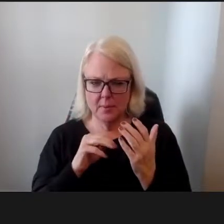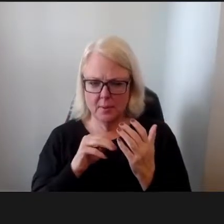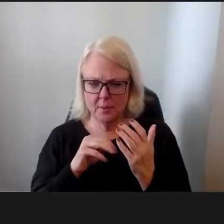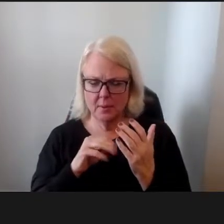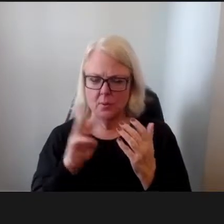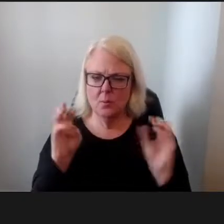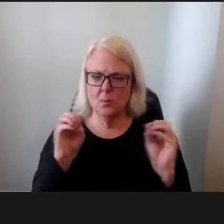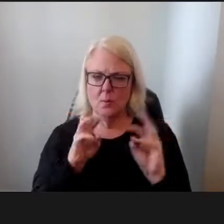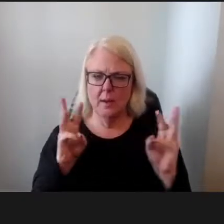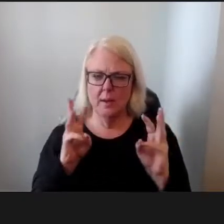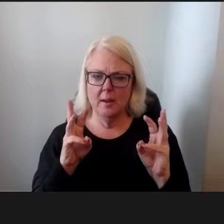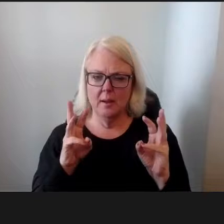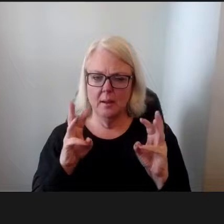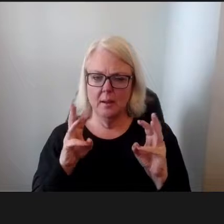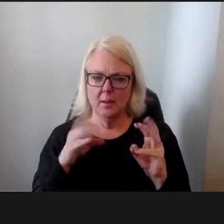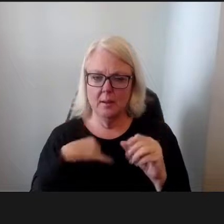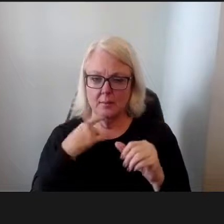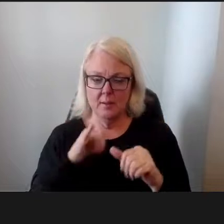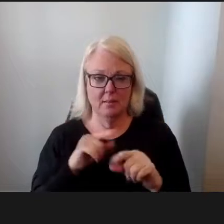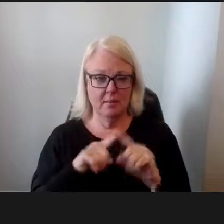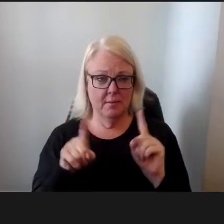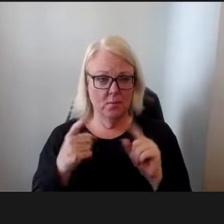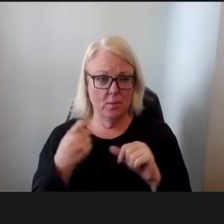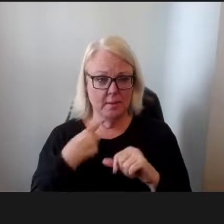Wow. I was like, well, that's a different question.